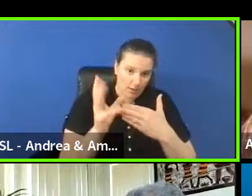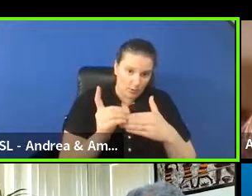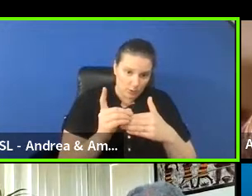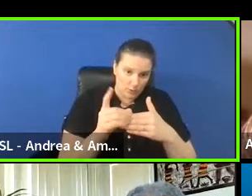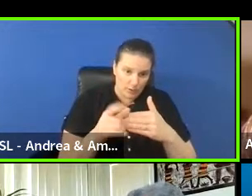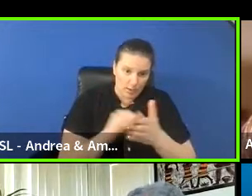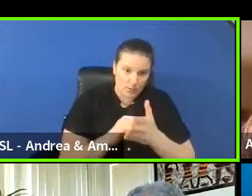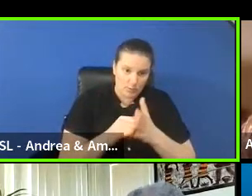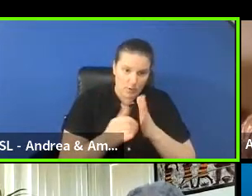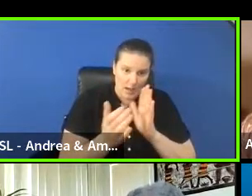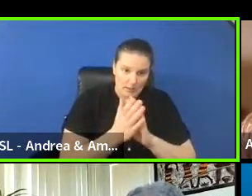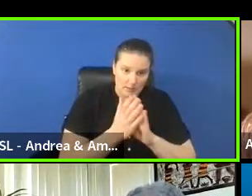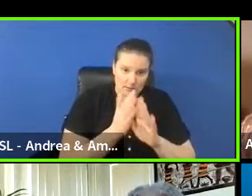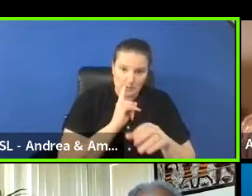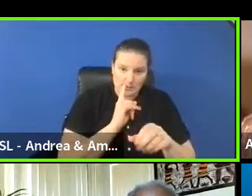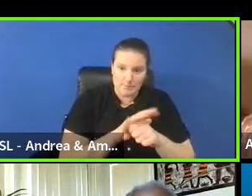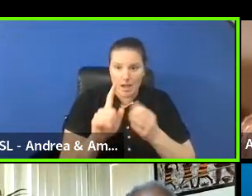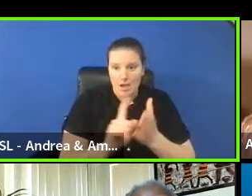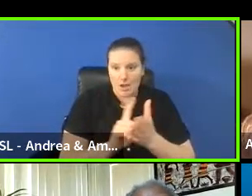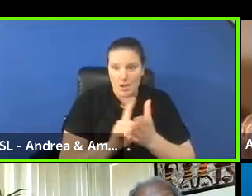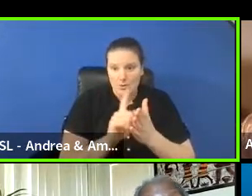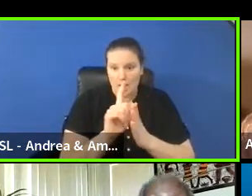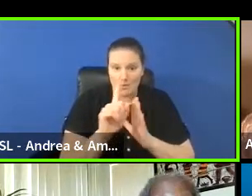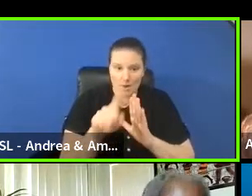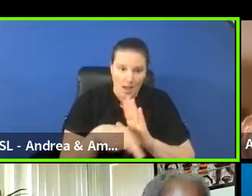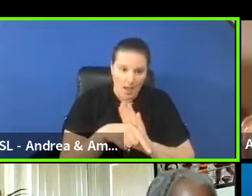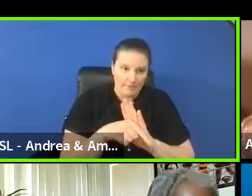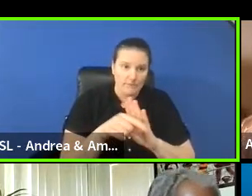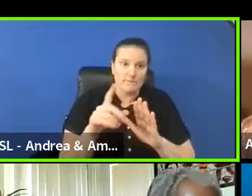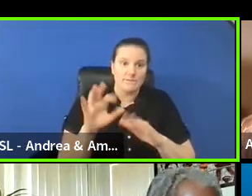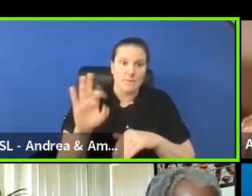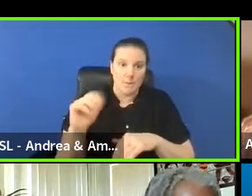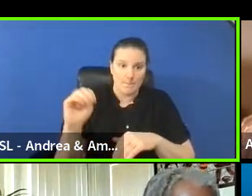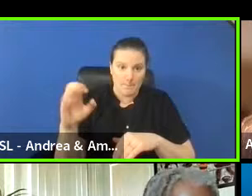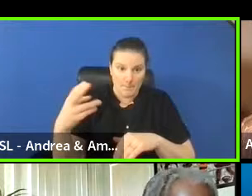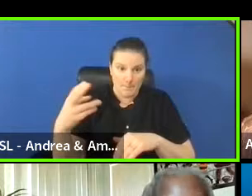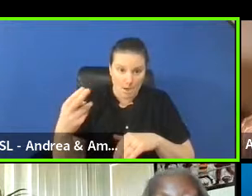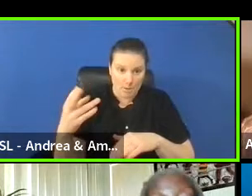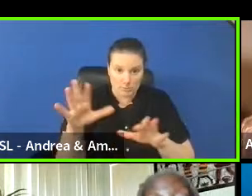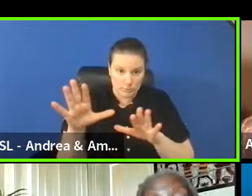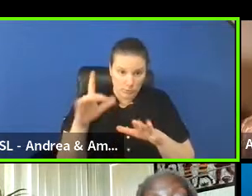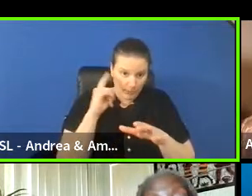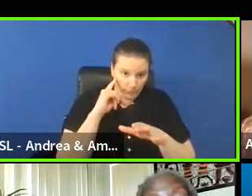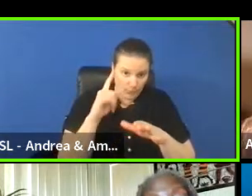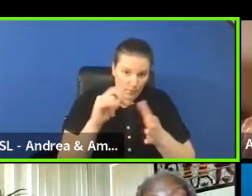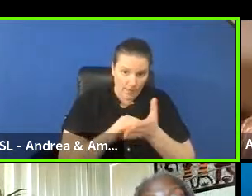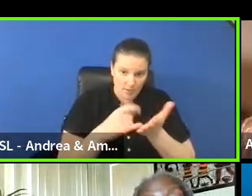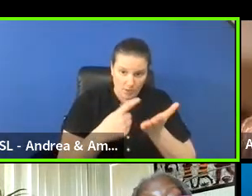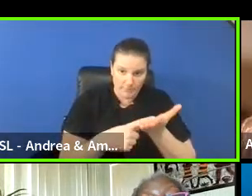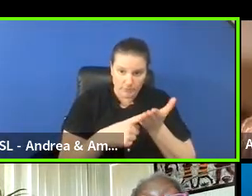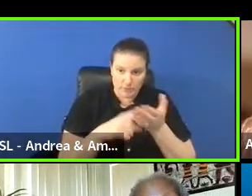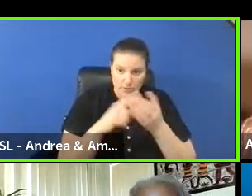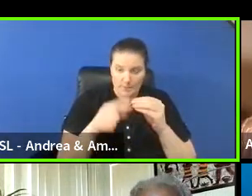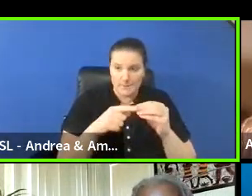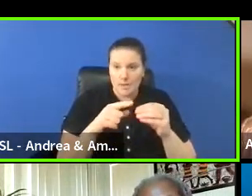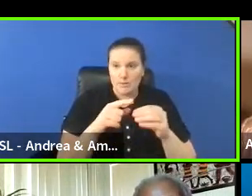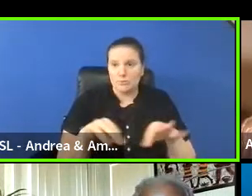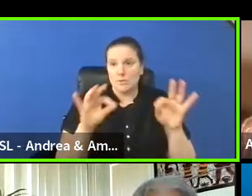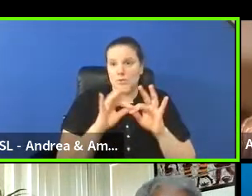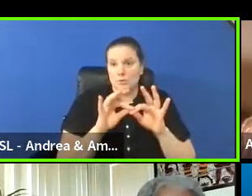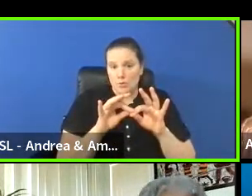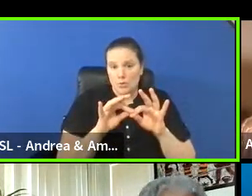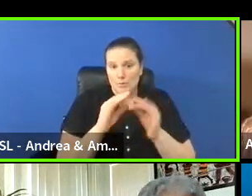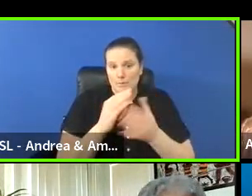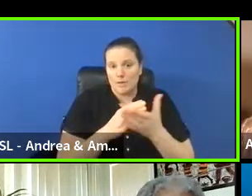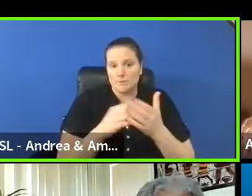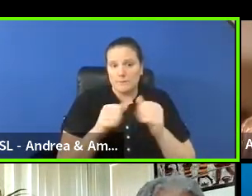commit at least another hour, hour and a half in both February and March for conversations about critical pieces of the